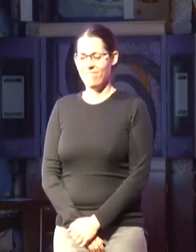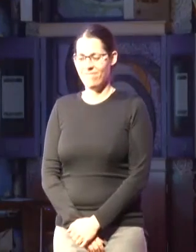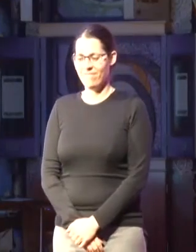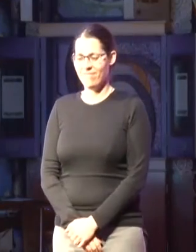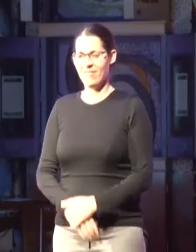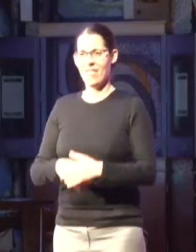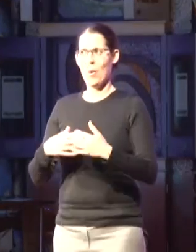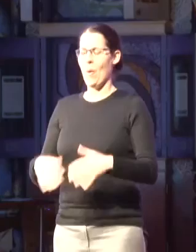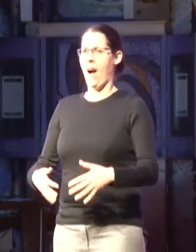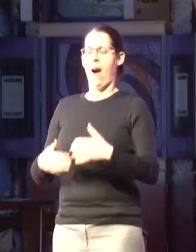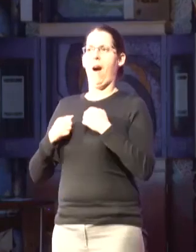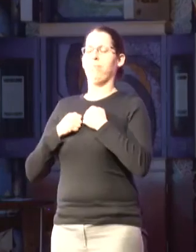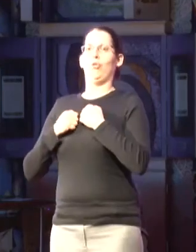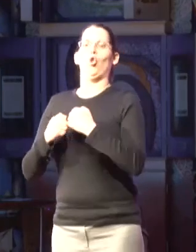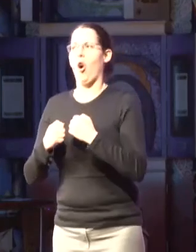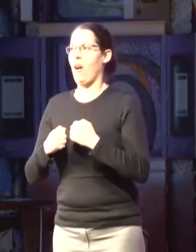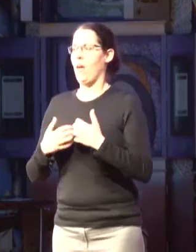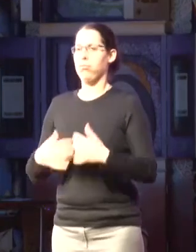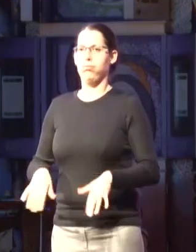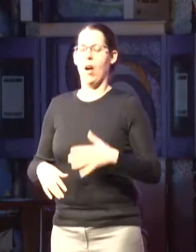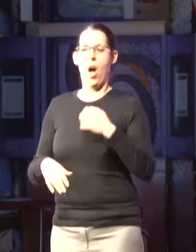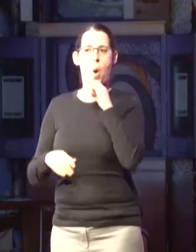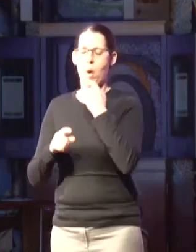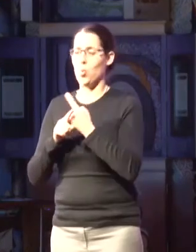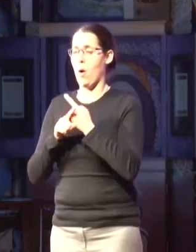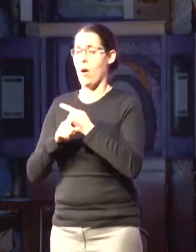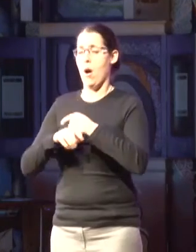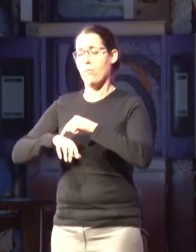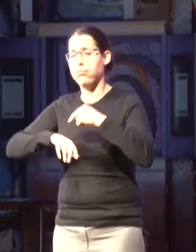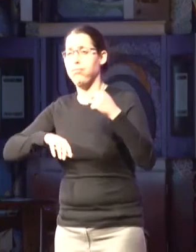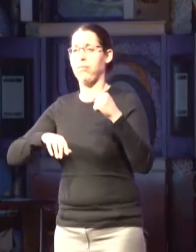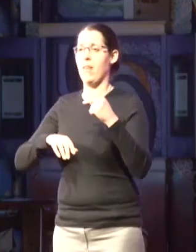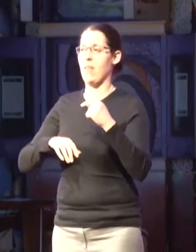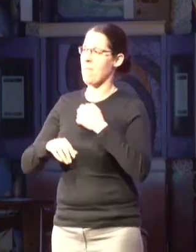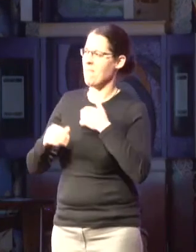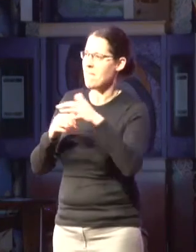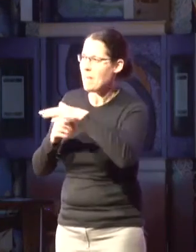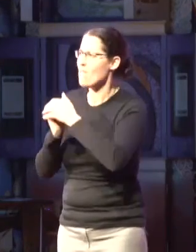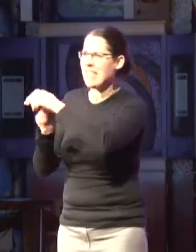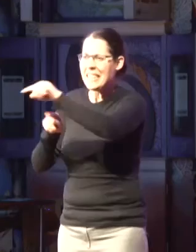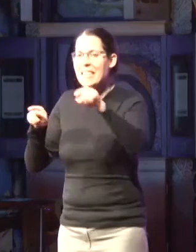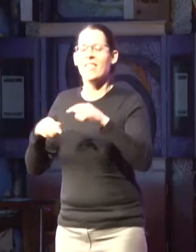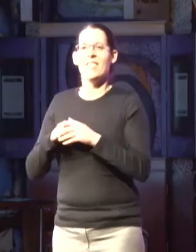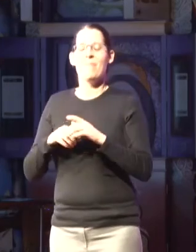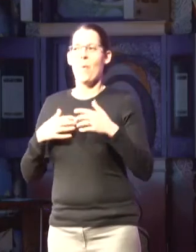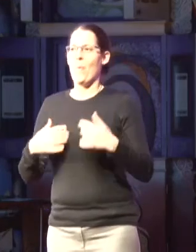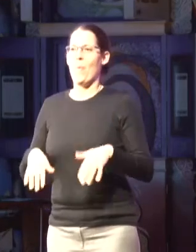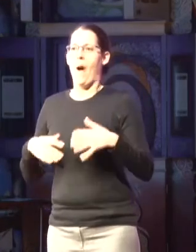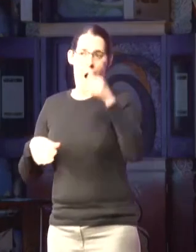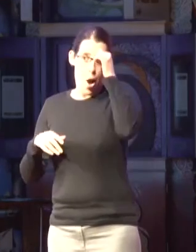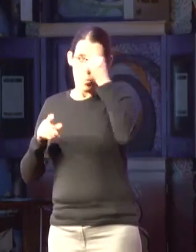This comes as quite a shock, and I'm not one to say a whole lot, even amongst my family and friends. And I know I'm speaking to the